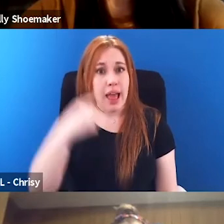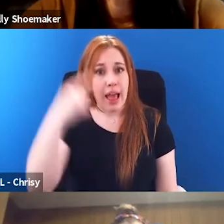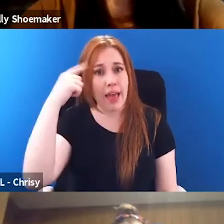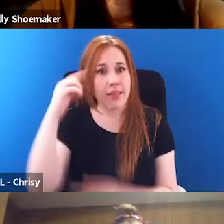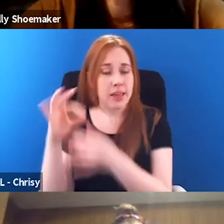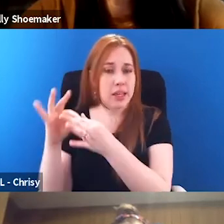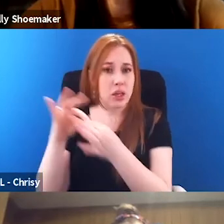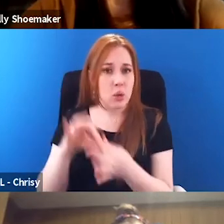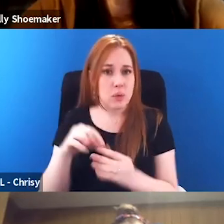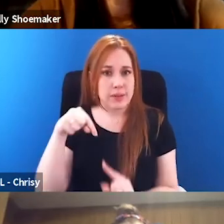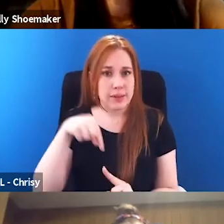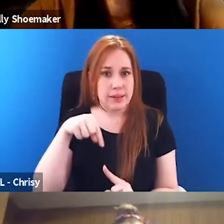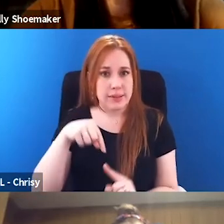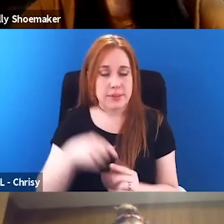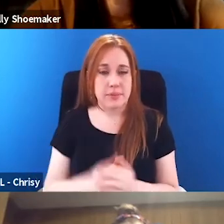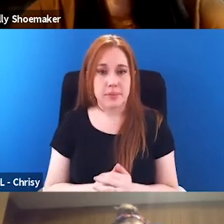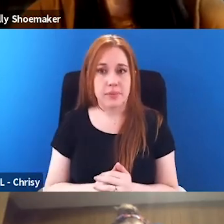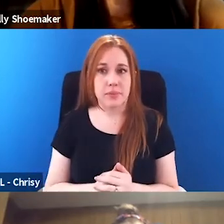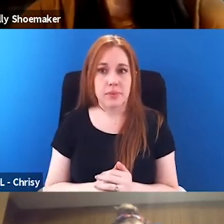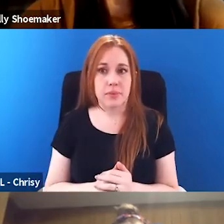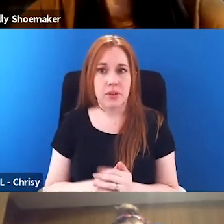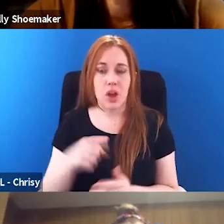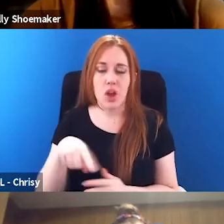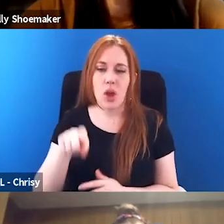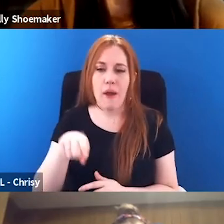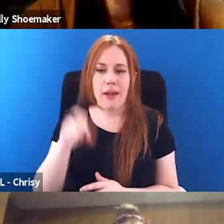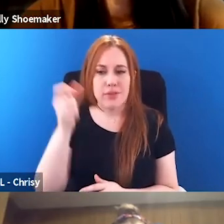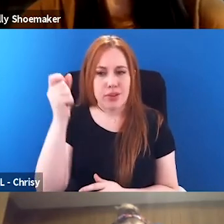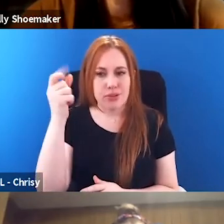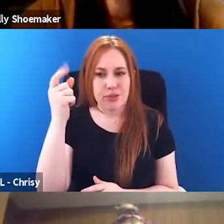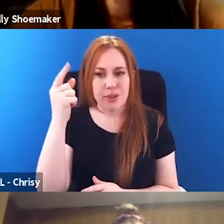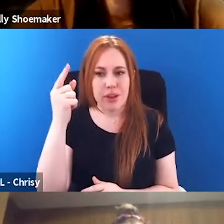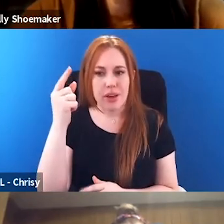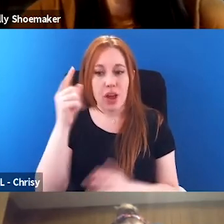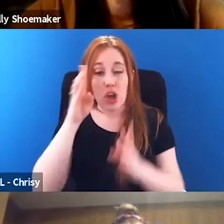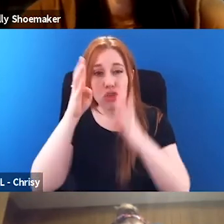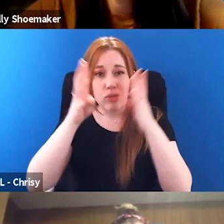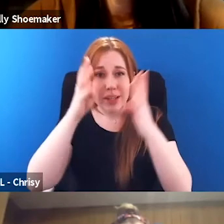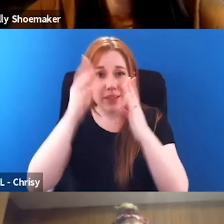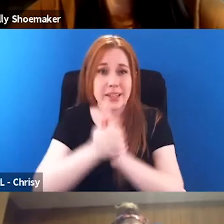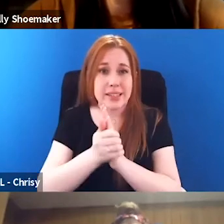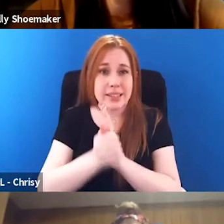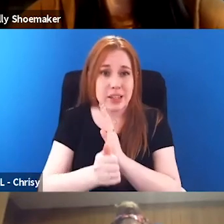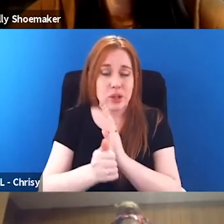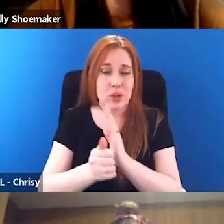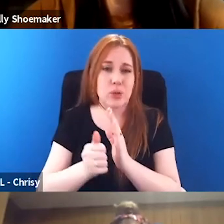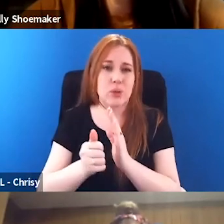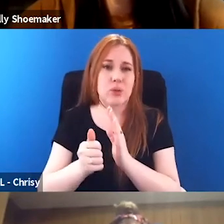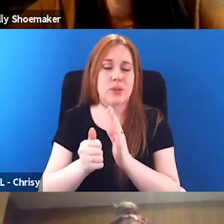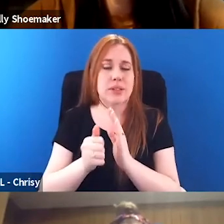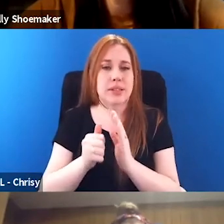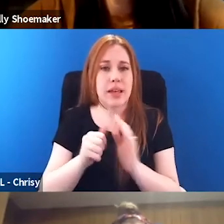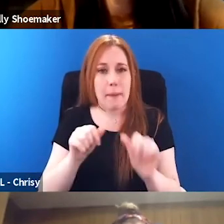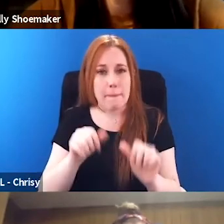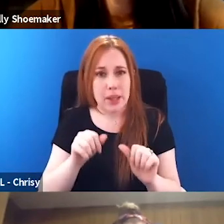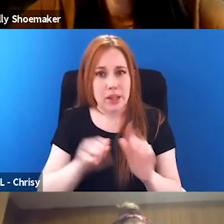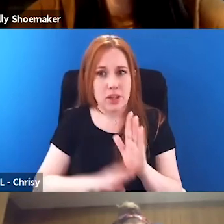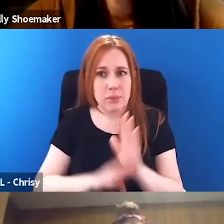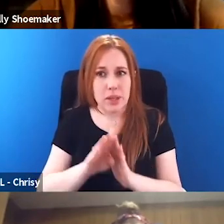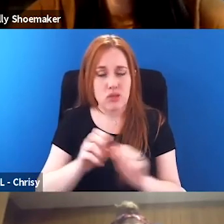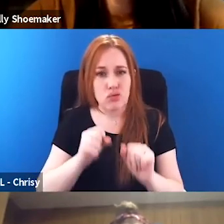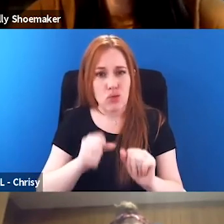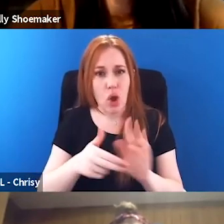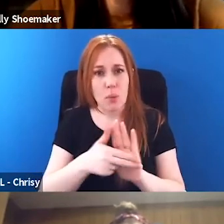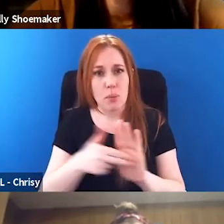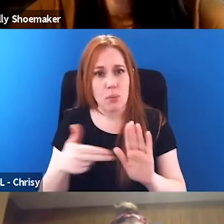this. We all have to recognize that the creativity, skill sets, ingenuity to build strong brand propositions are